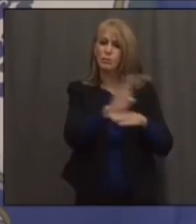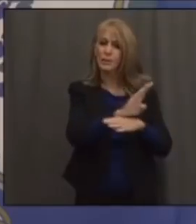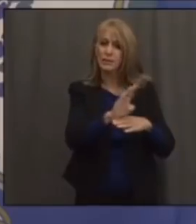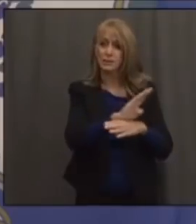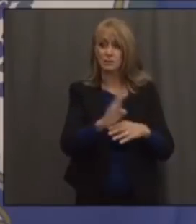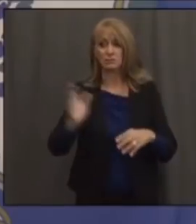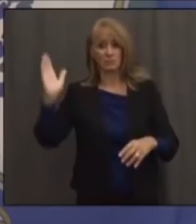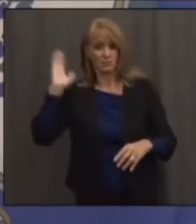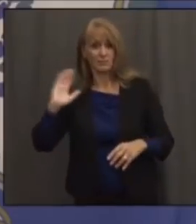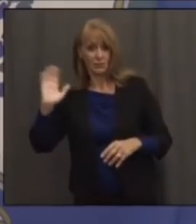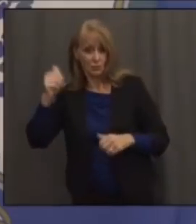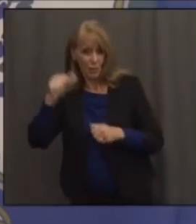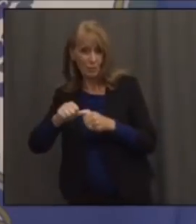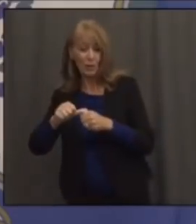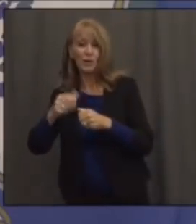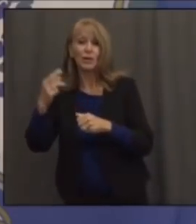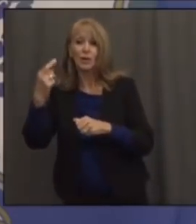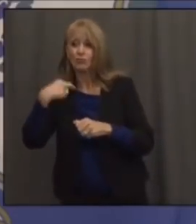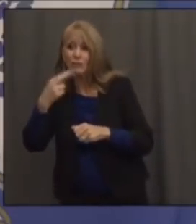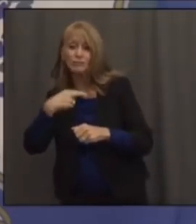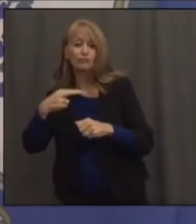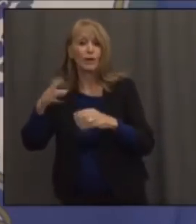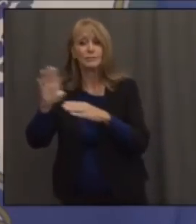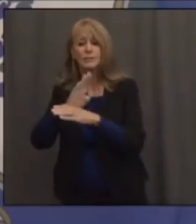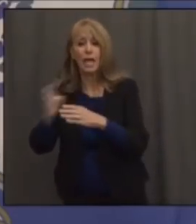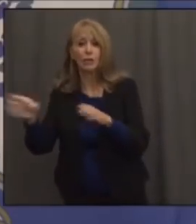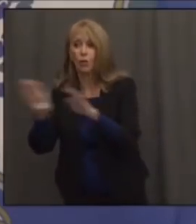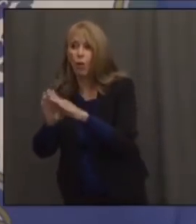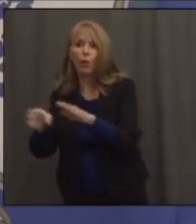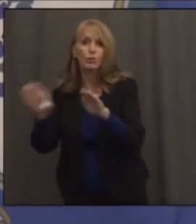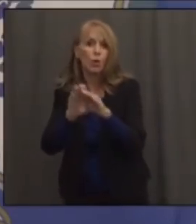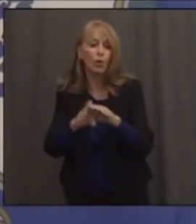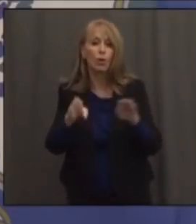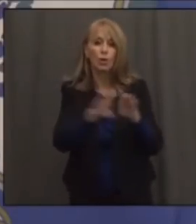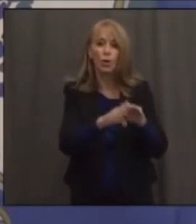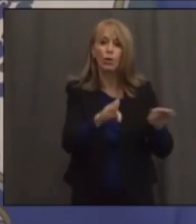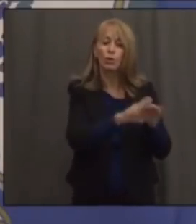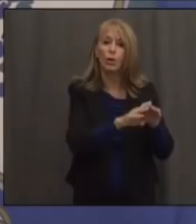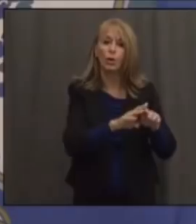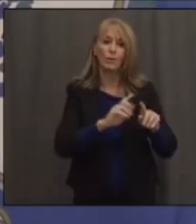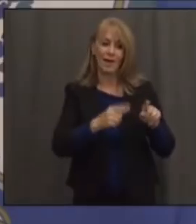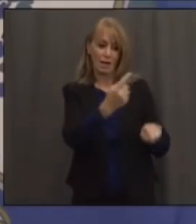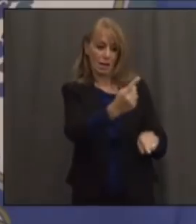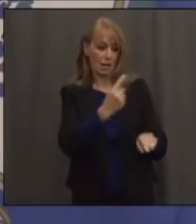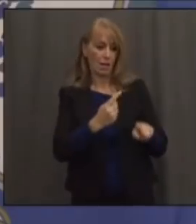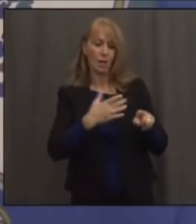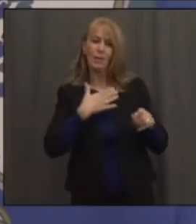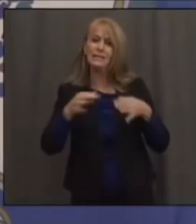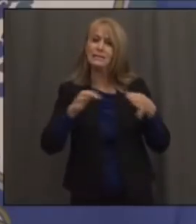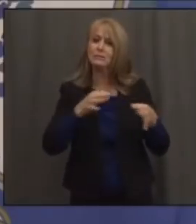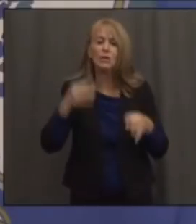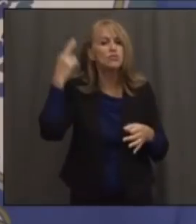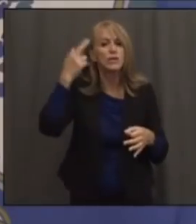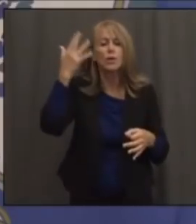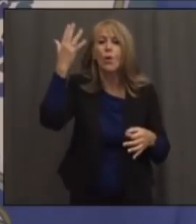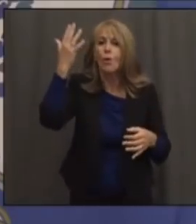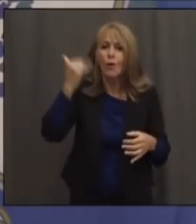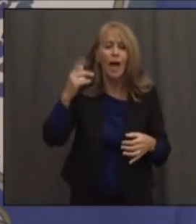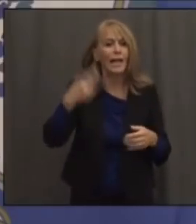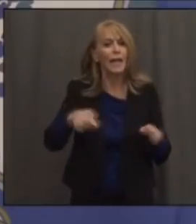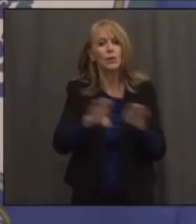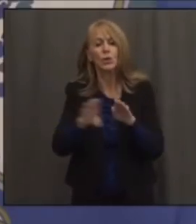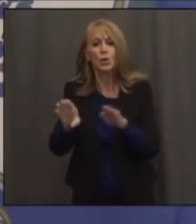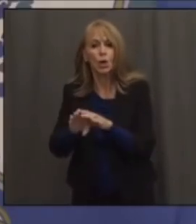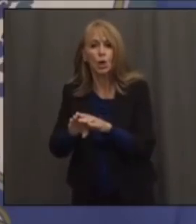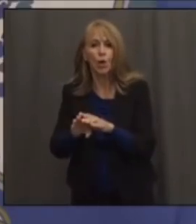down back there in March and April, and we had to have somebody who could explain what we were doing, why we were doing it, and how